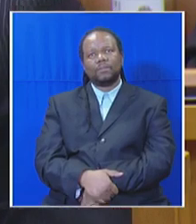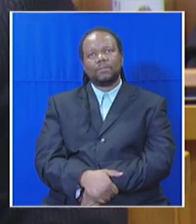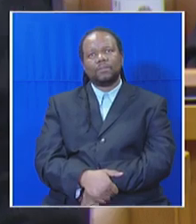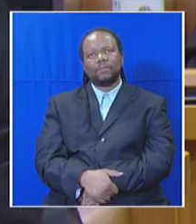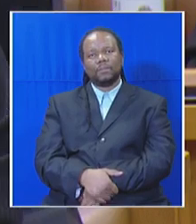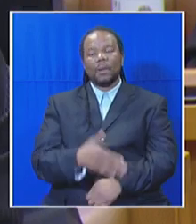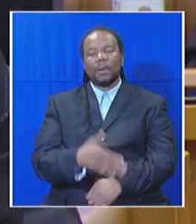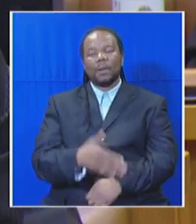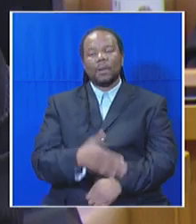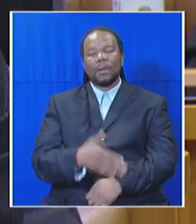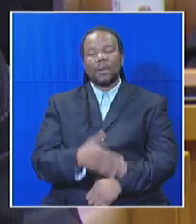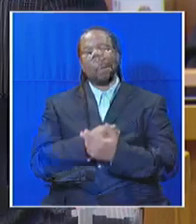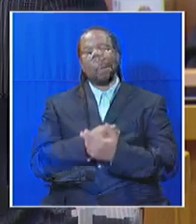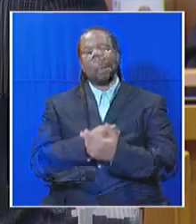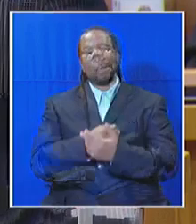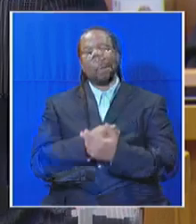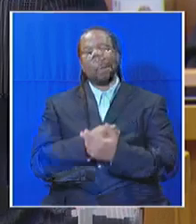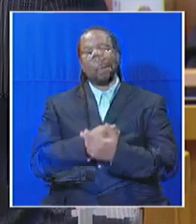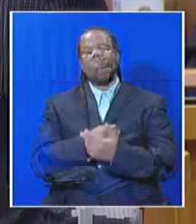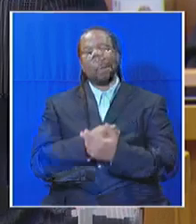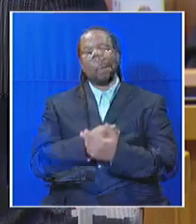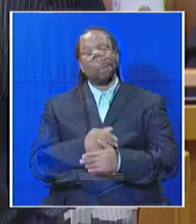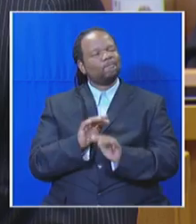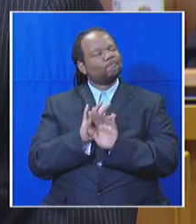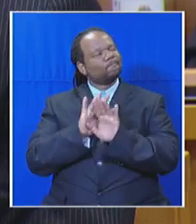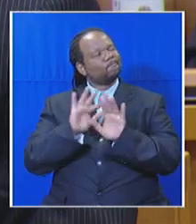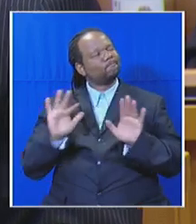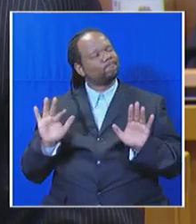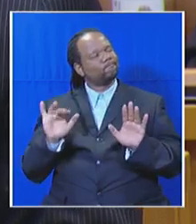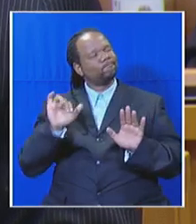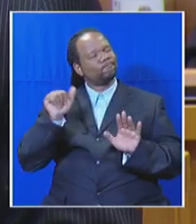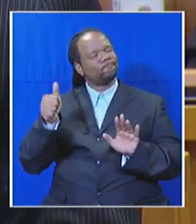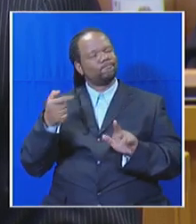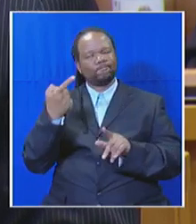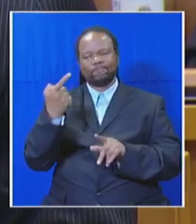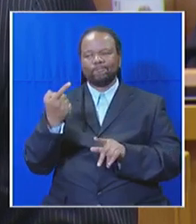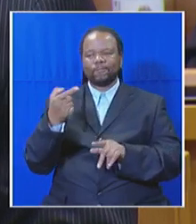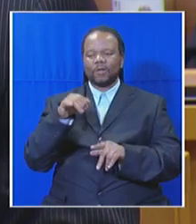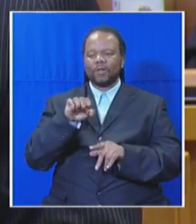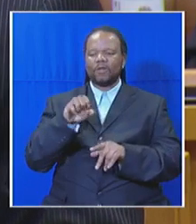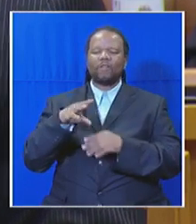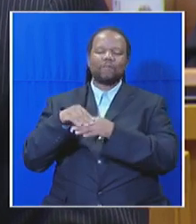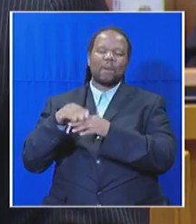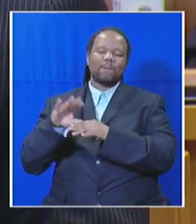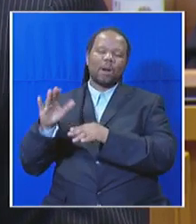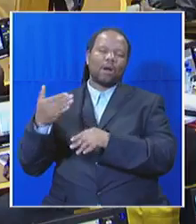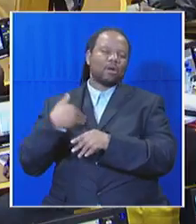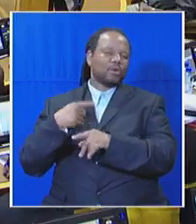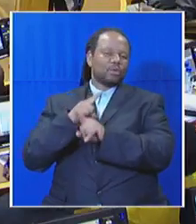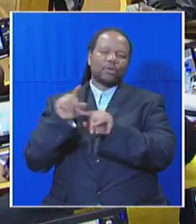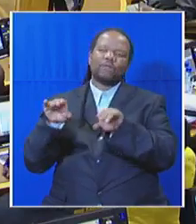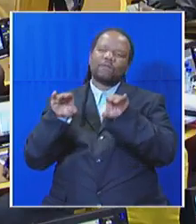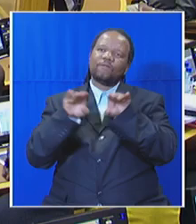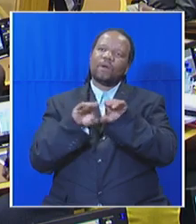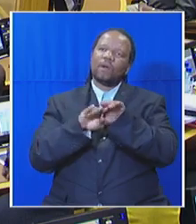Madam Speaker, thank you very much. Mr. Speaker, this is unfair what you are doing. We have rights as members of parliament to rise